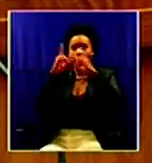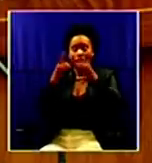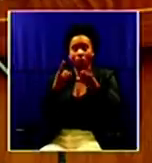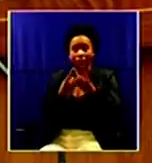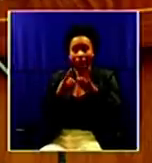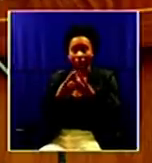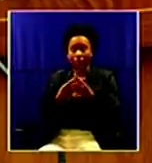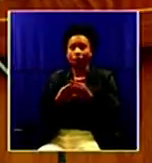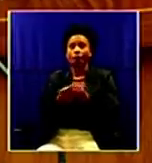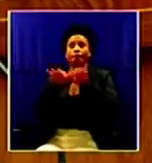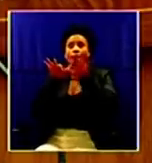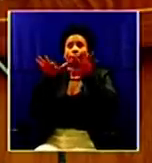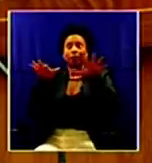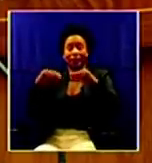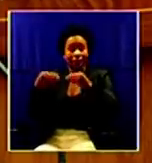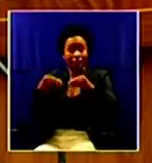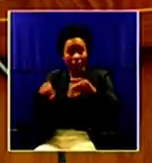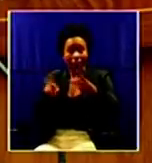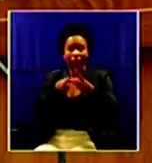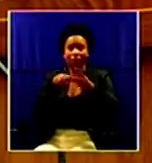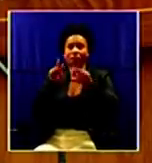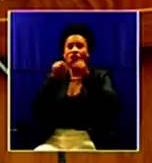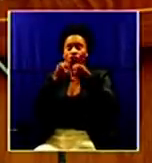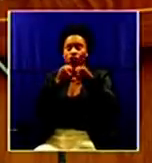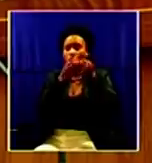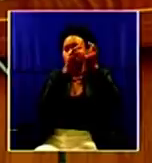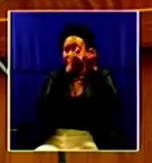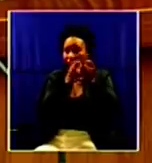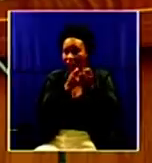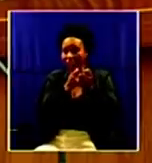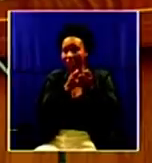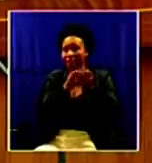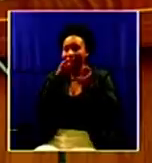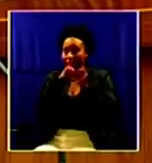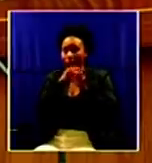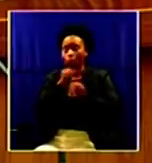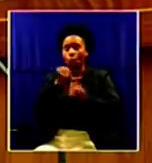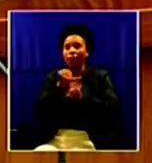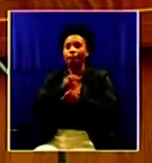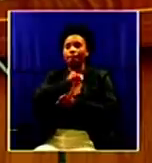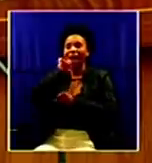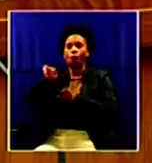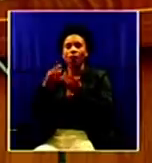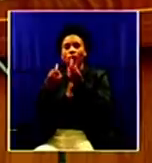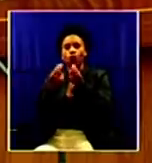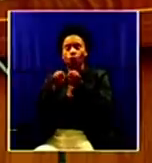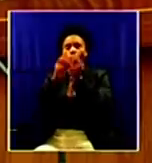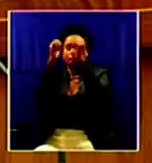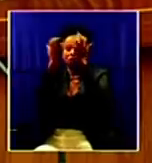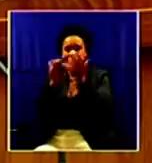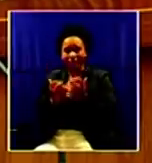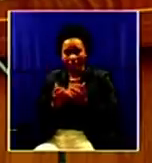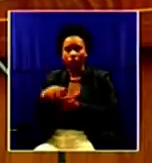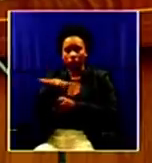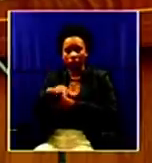Enterprises and the National Treasury will be the first to pilot a new budgeting methodology. The intention is